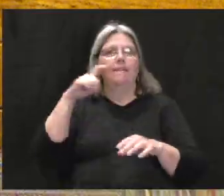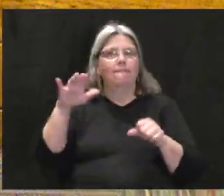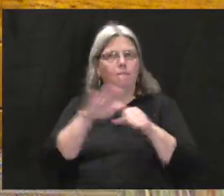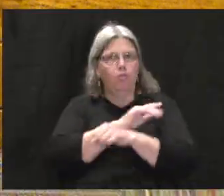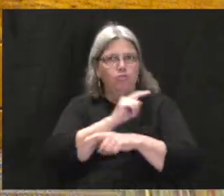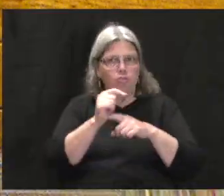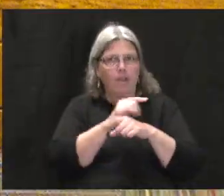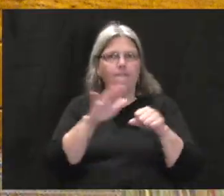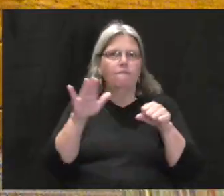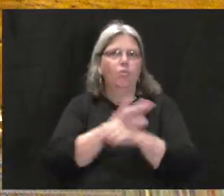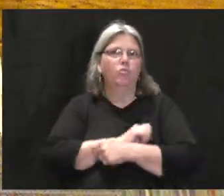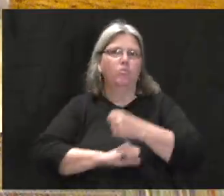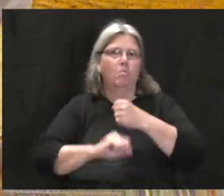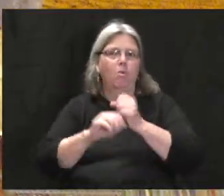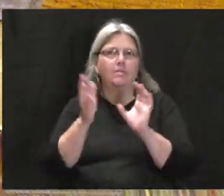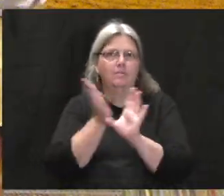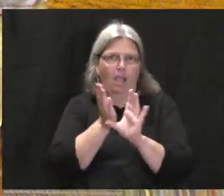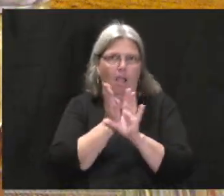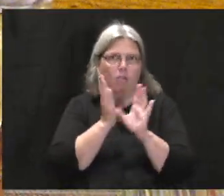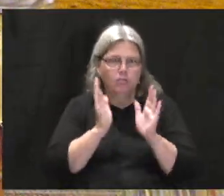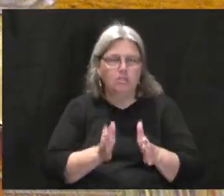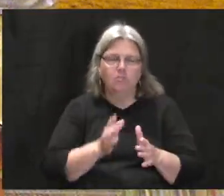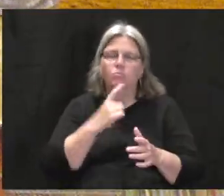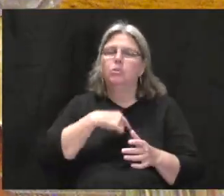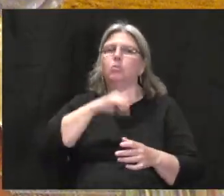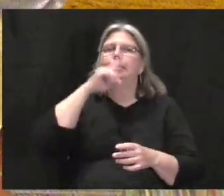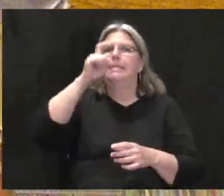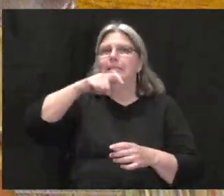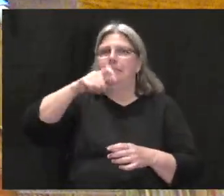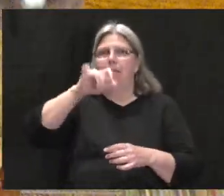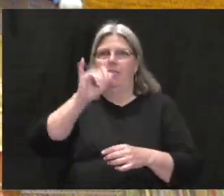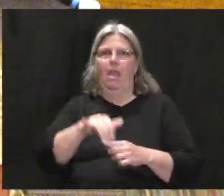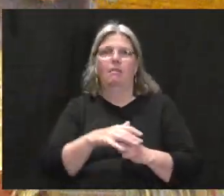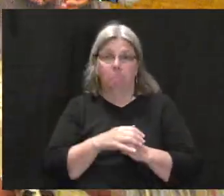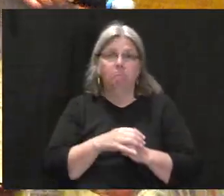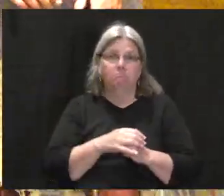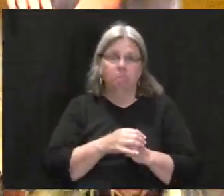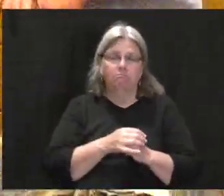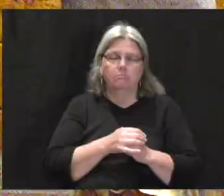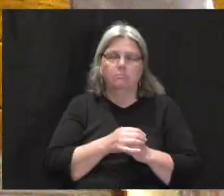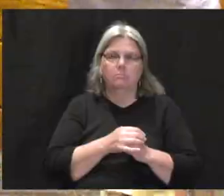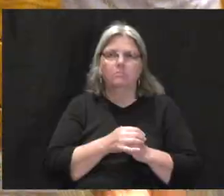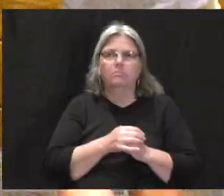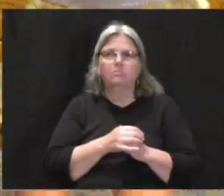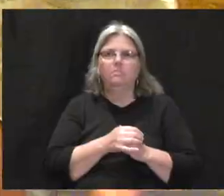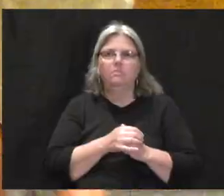I think we already talked about suspension. So thank you very much. I know we're all tired. Appreciate you.